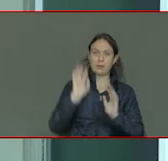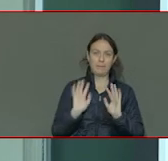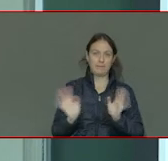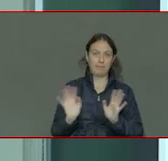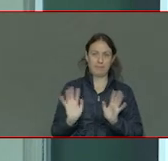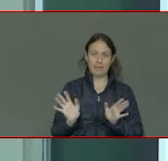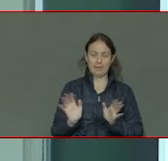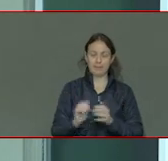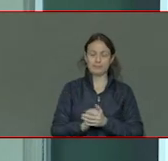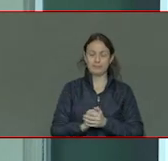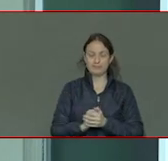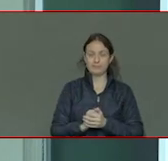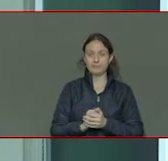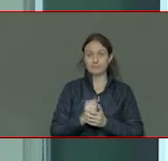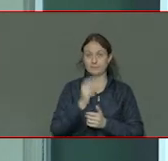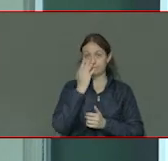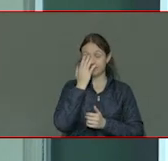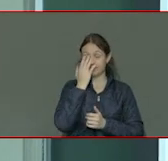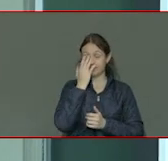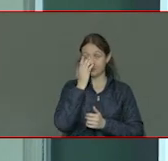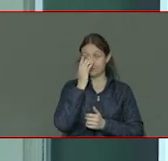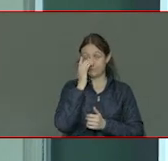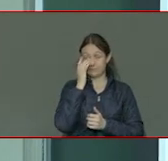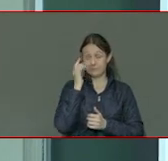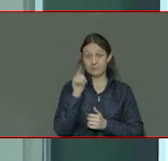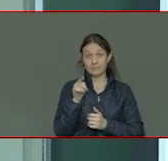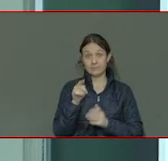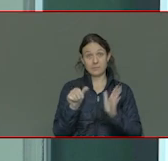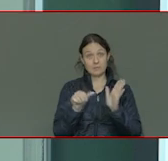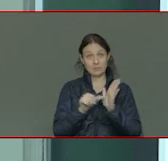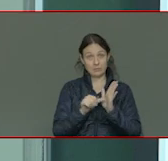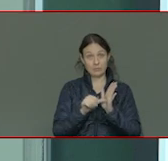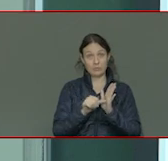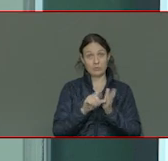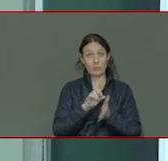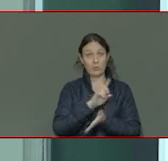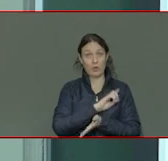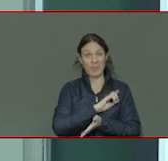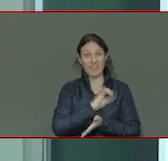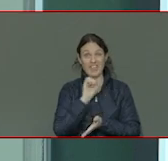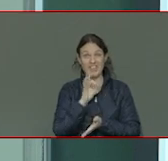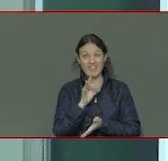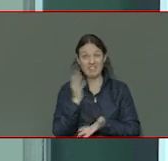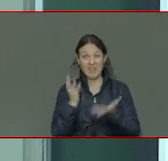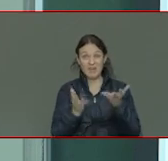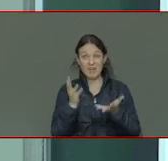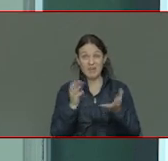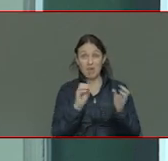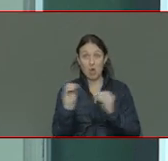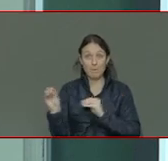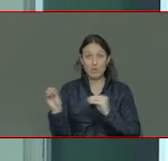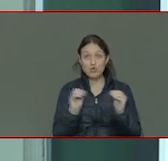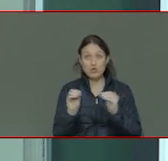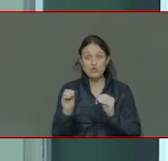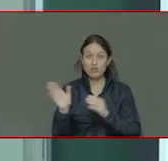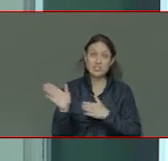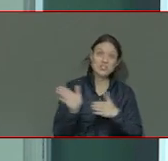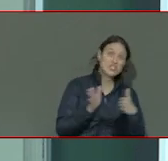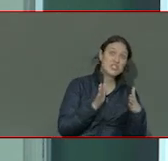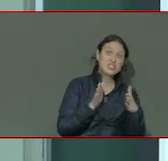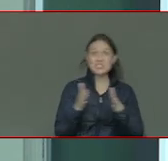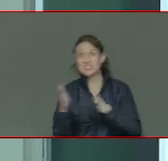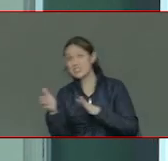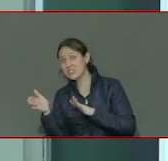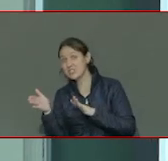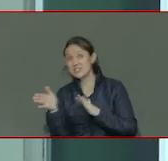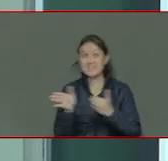air. Okay, but because that is important, because as soon as there is sideways motion, do you know how